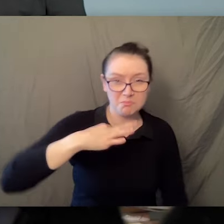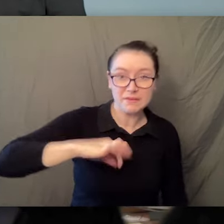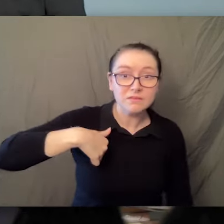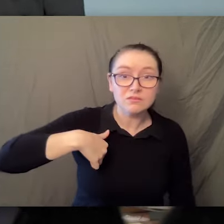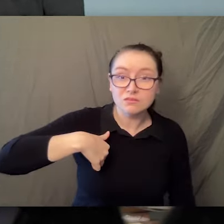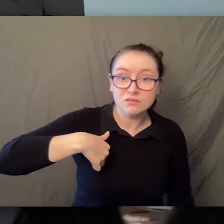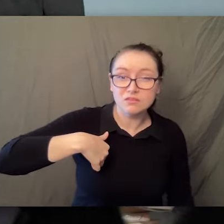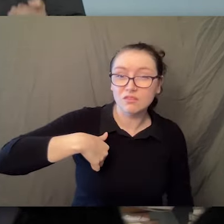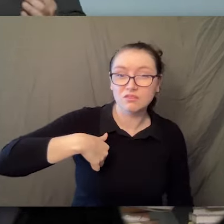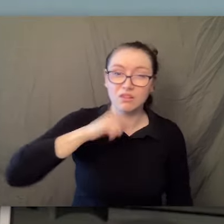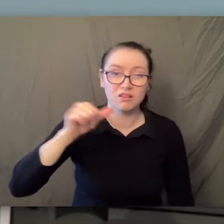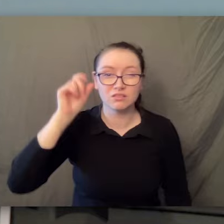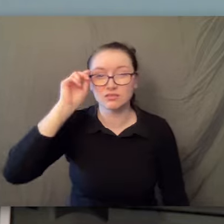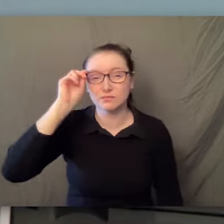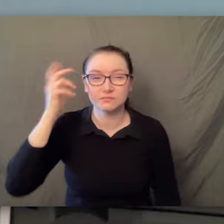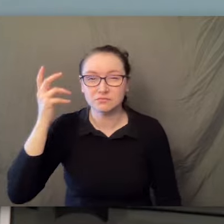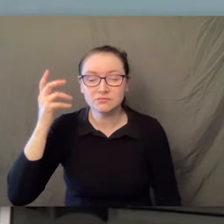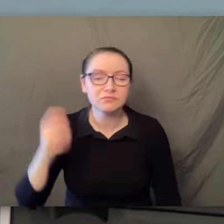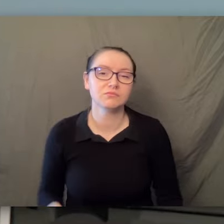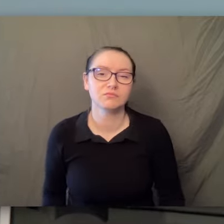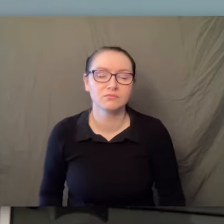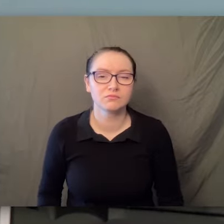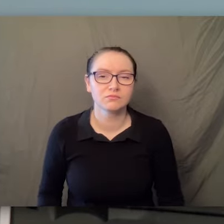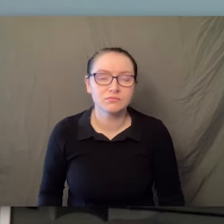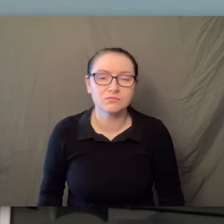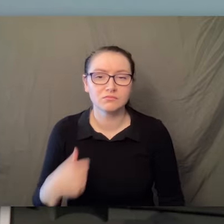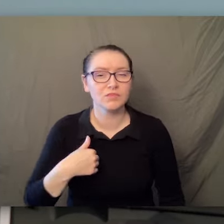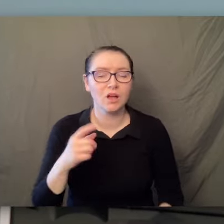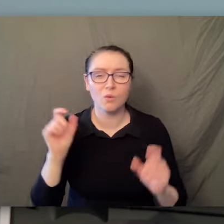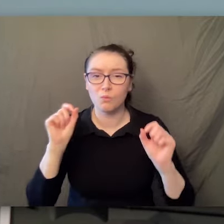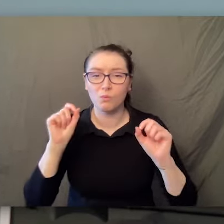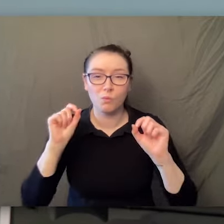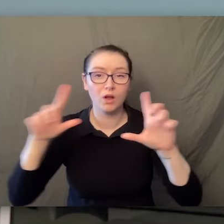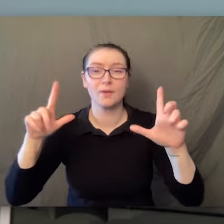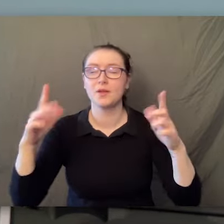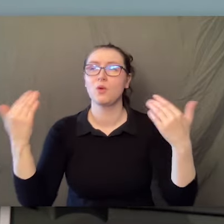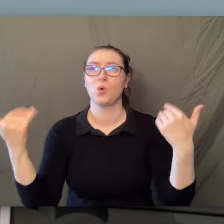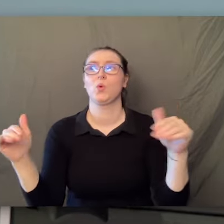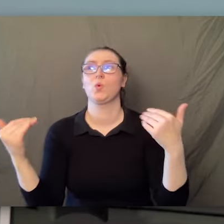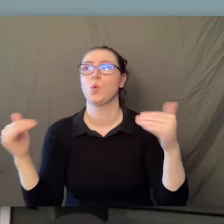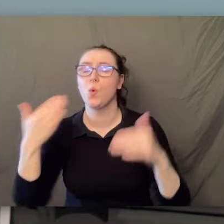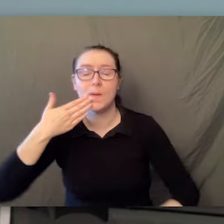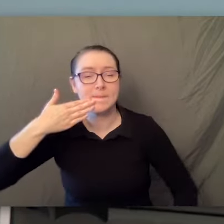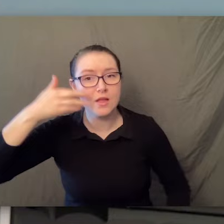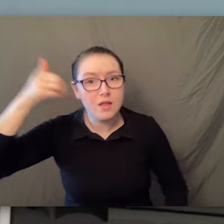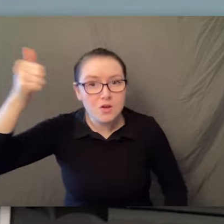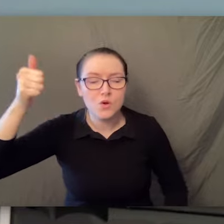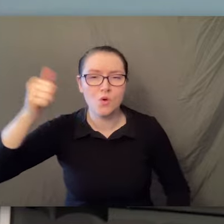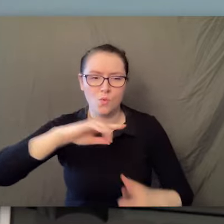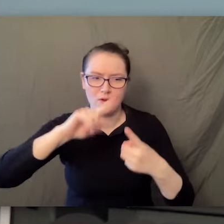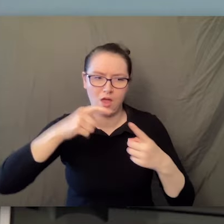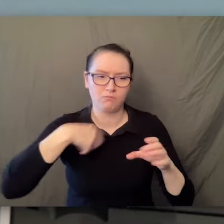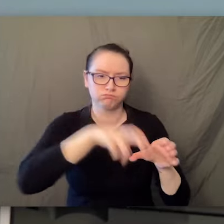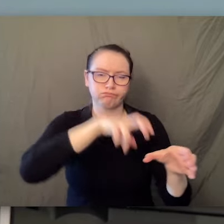ultimately working there was not renewing. It just depleted me. And I initially found it really strange that I woke up 1,000 times happier after I left